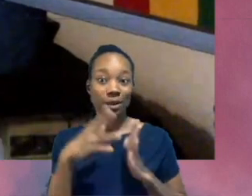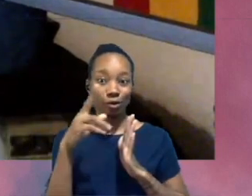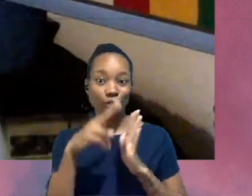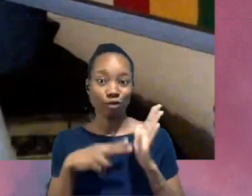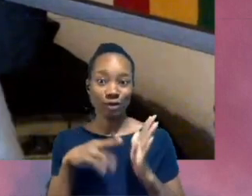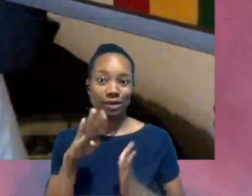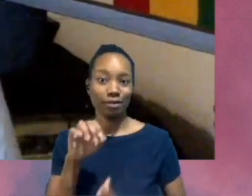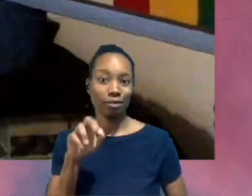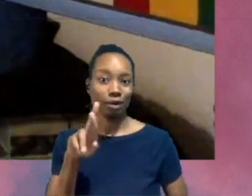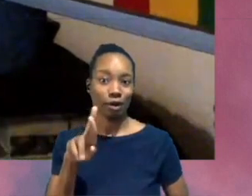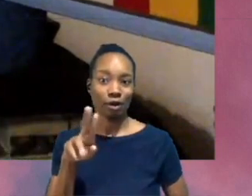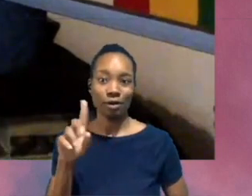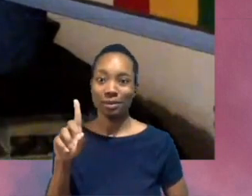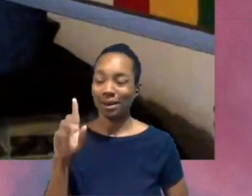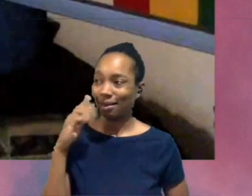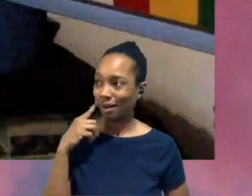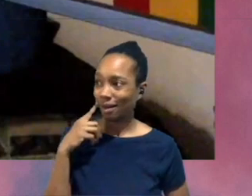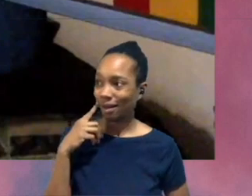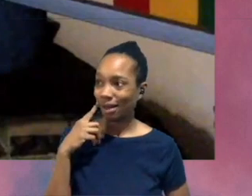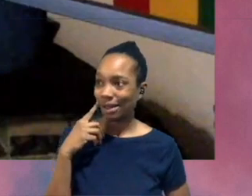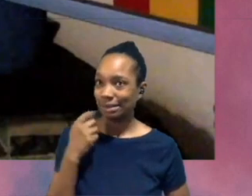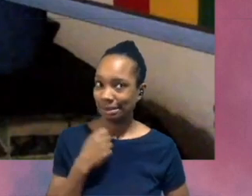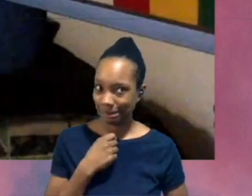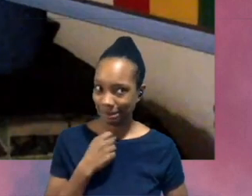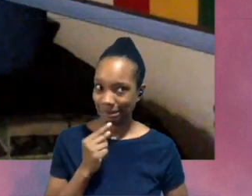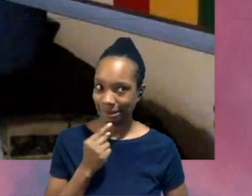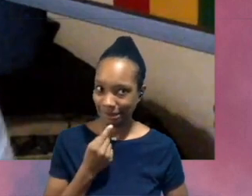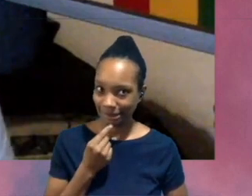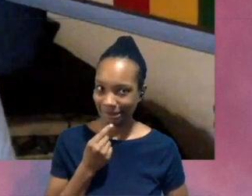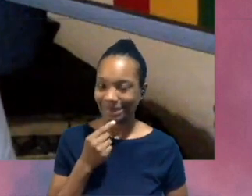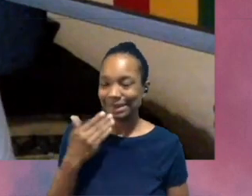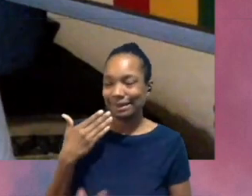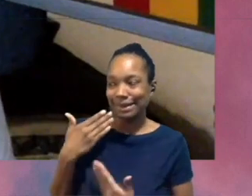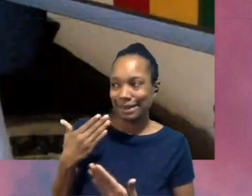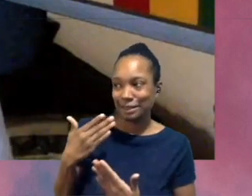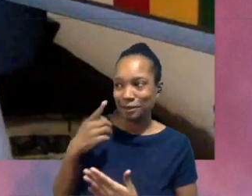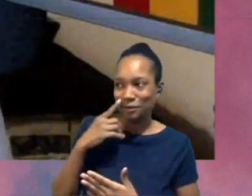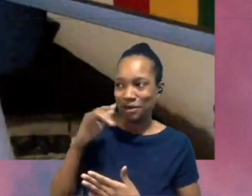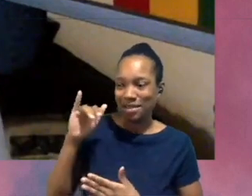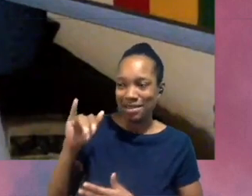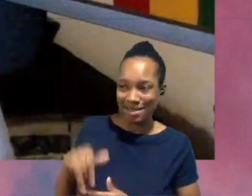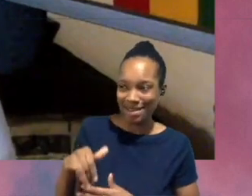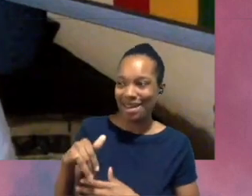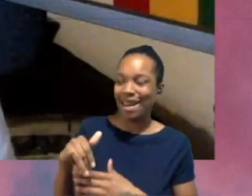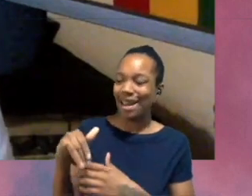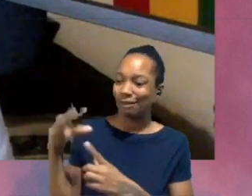for real? Like, thank you for the blurb too, before you came through for to